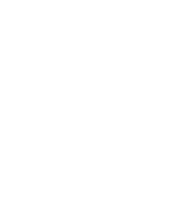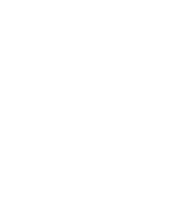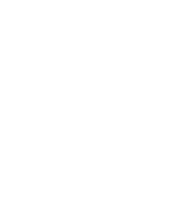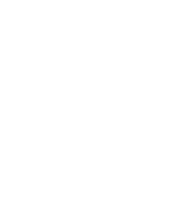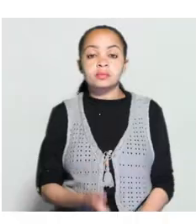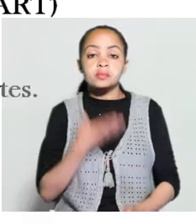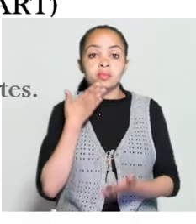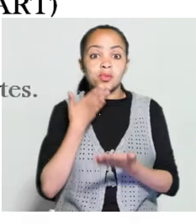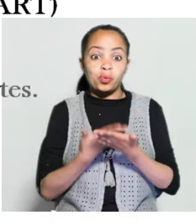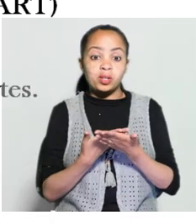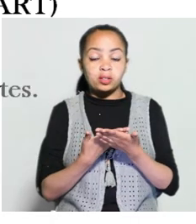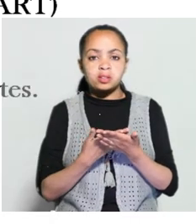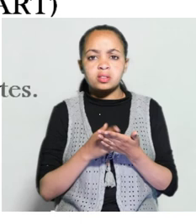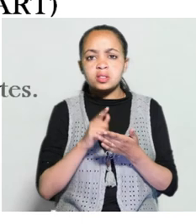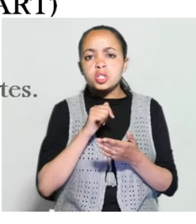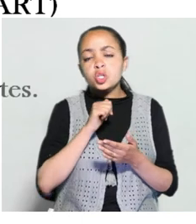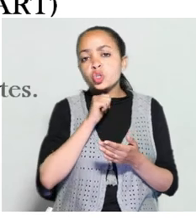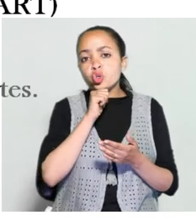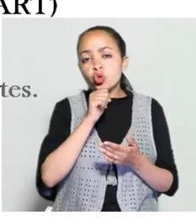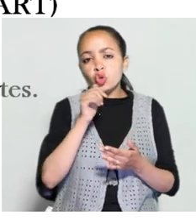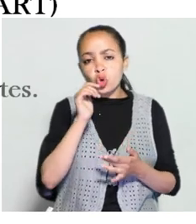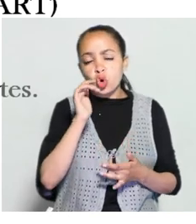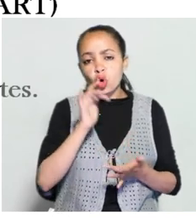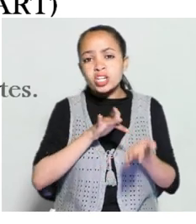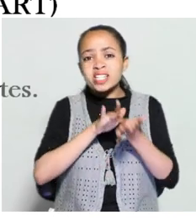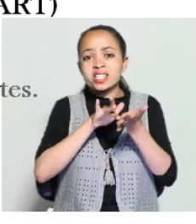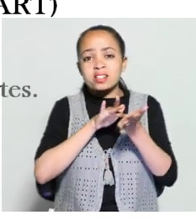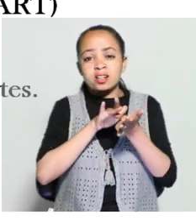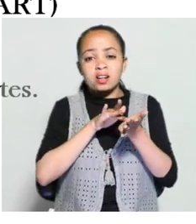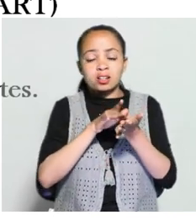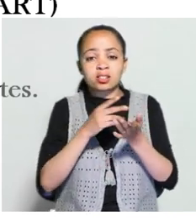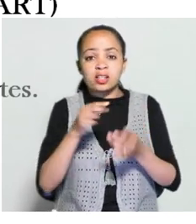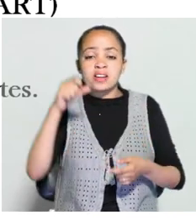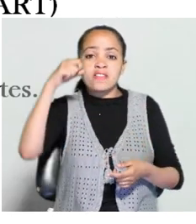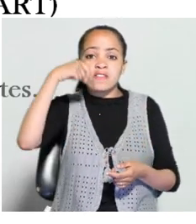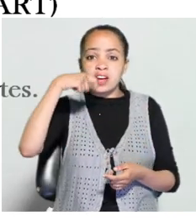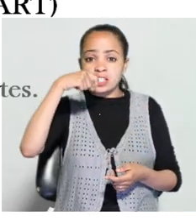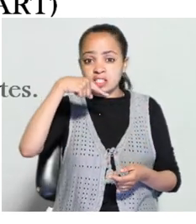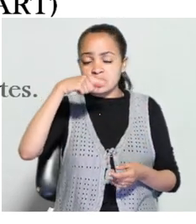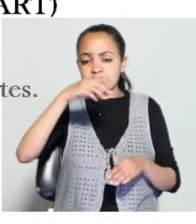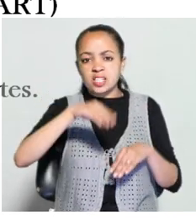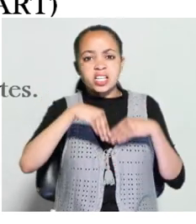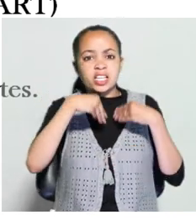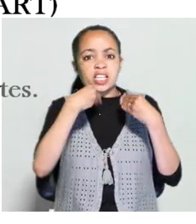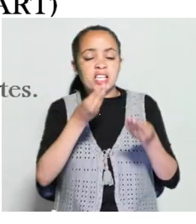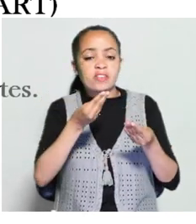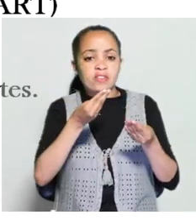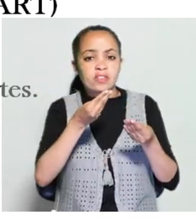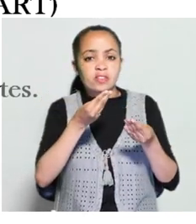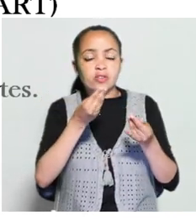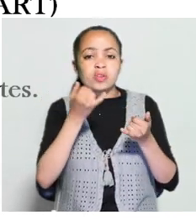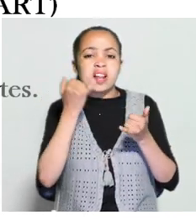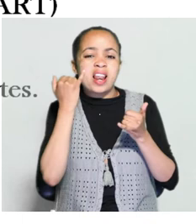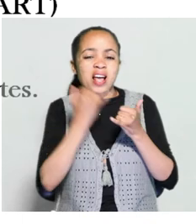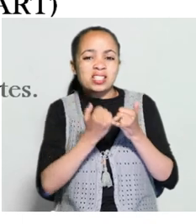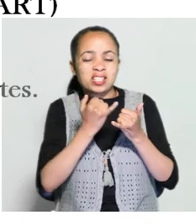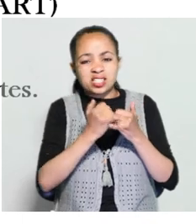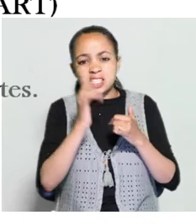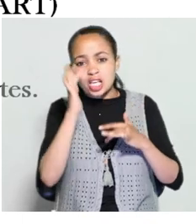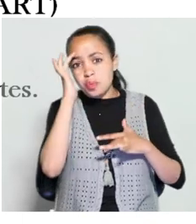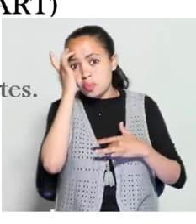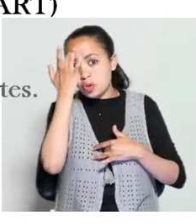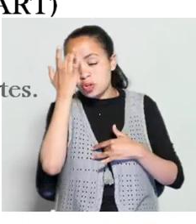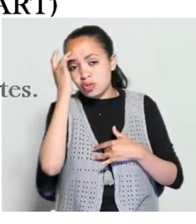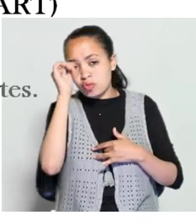Well done. There is no drug in the vaccine carried out to be give a lasting immunity for